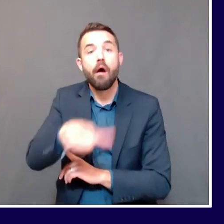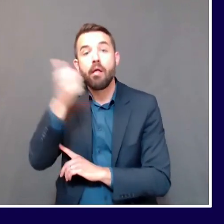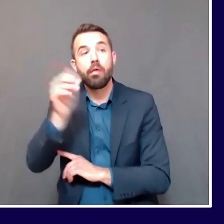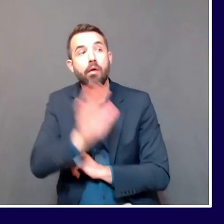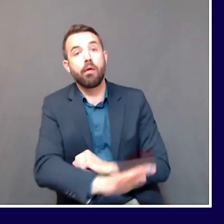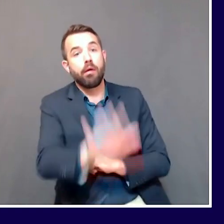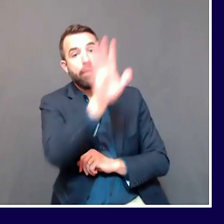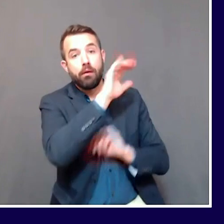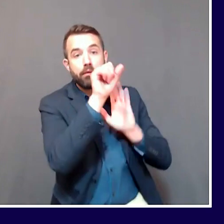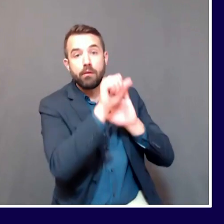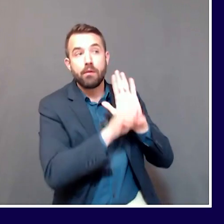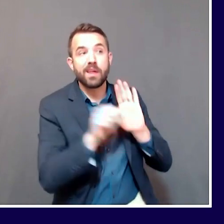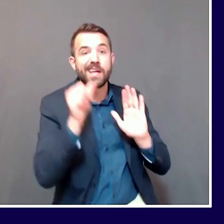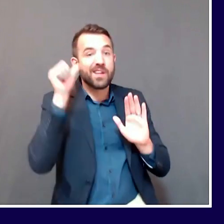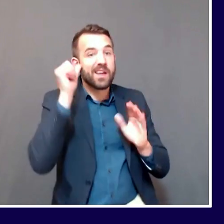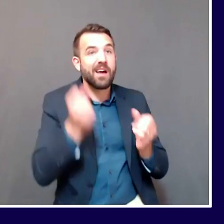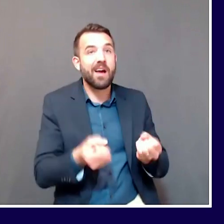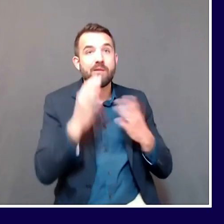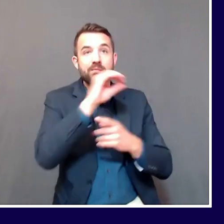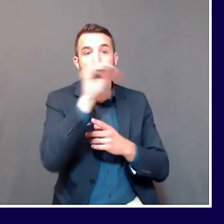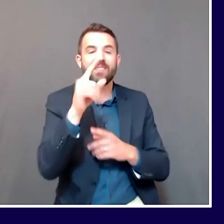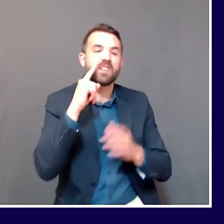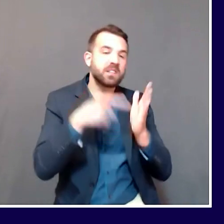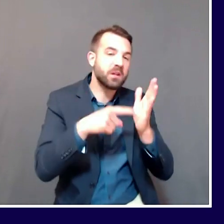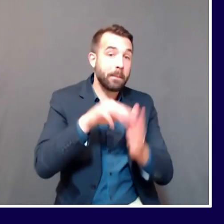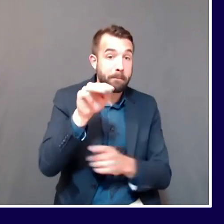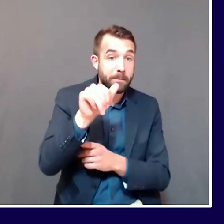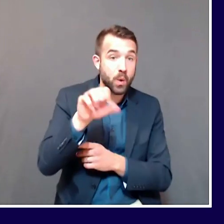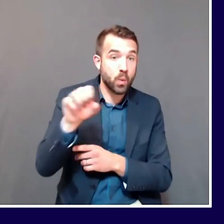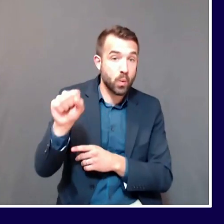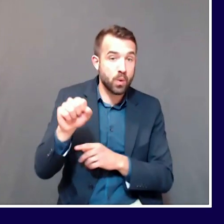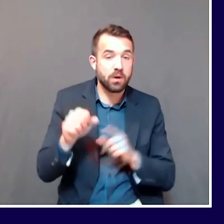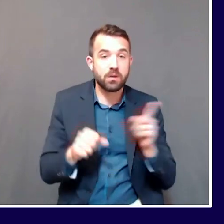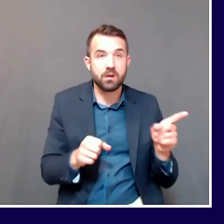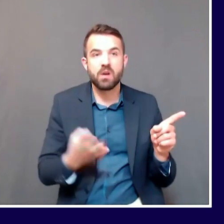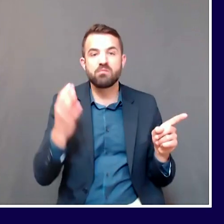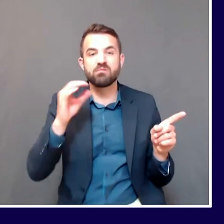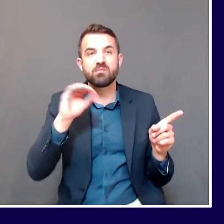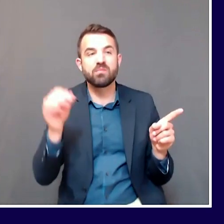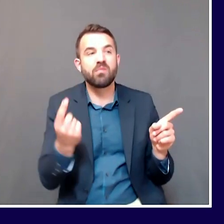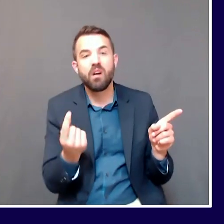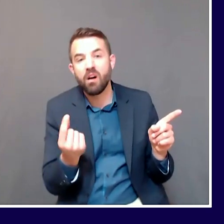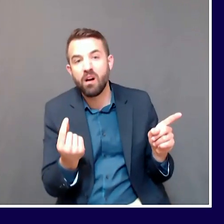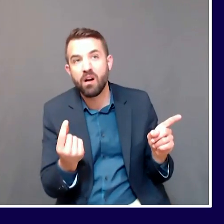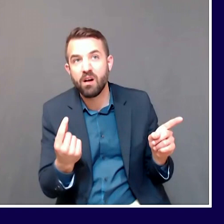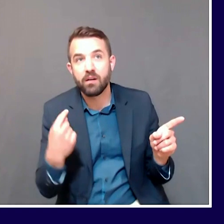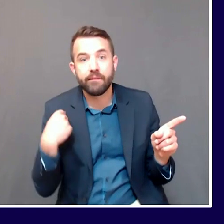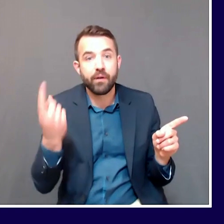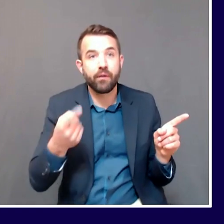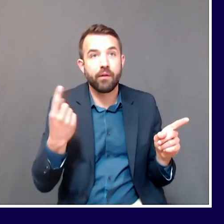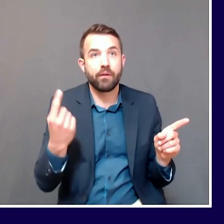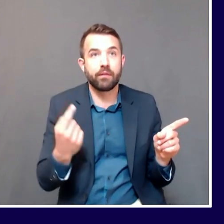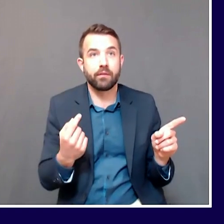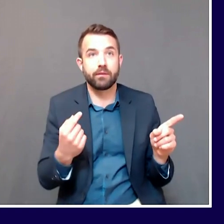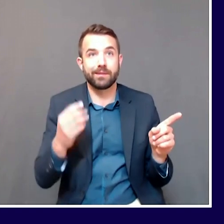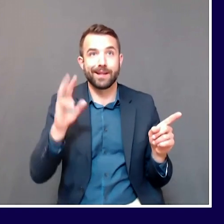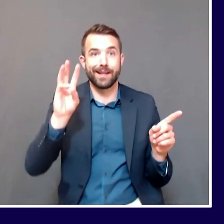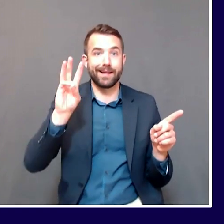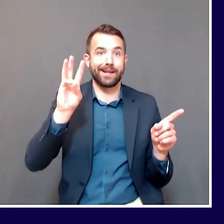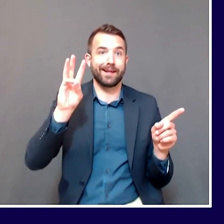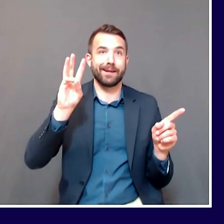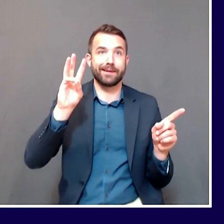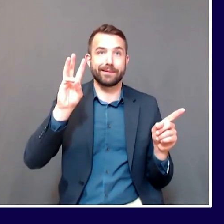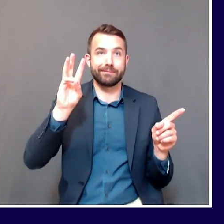In Massachusetts, for example, yesterday, the point positivity rate over the last few days has ranged from 6 almost up